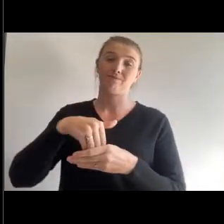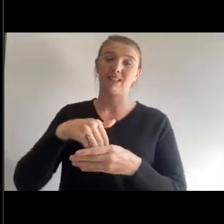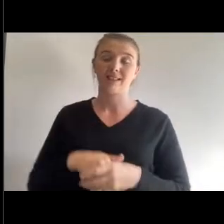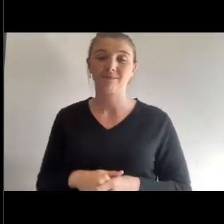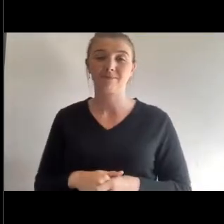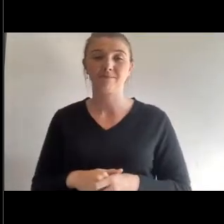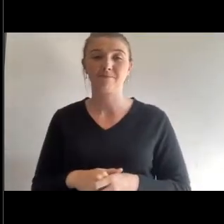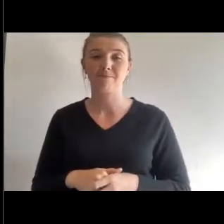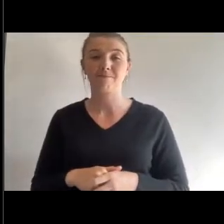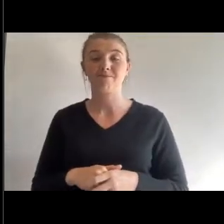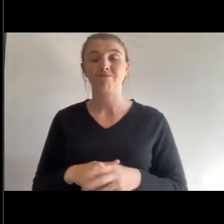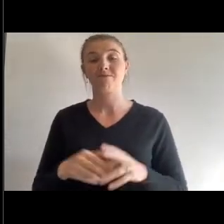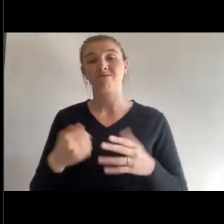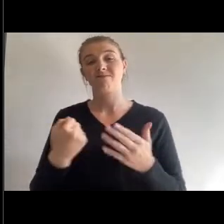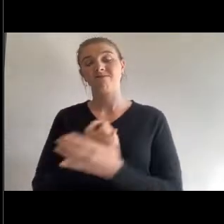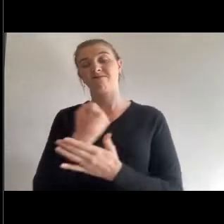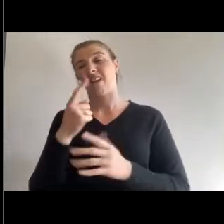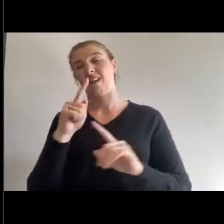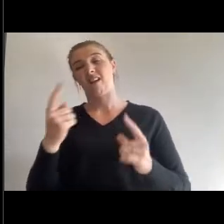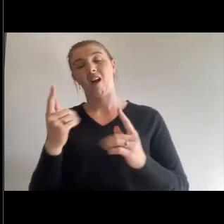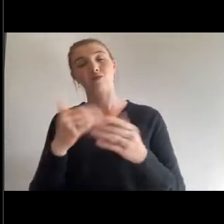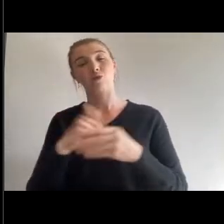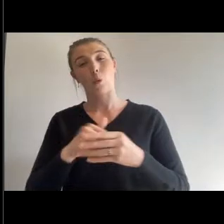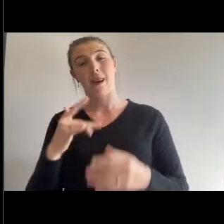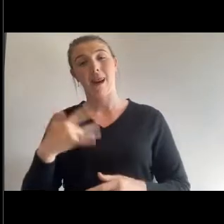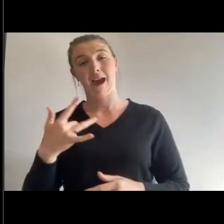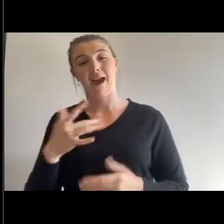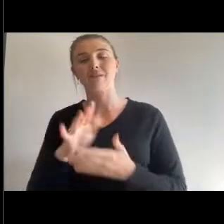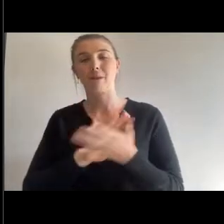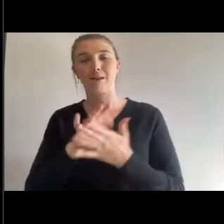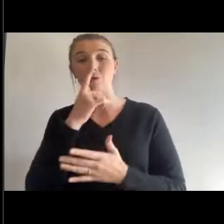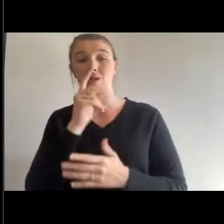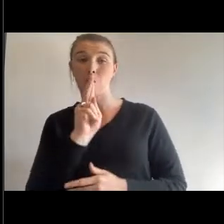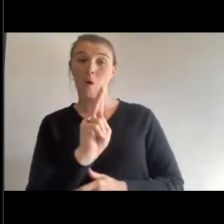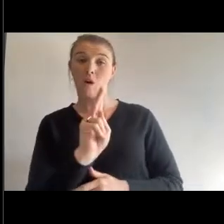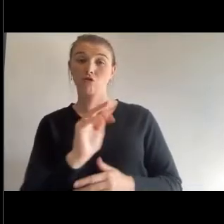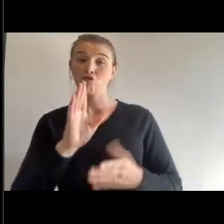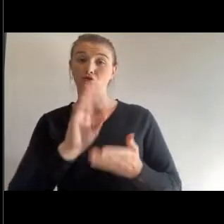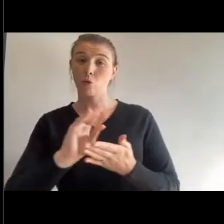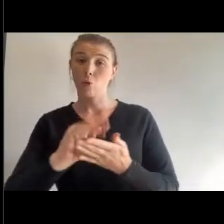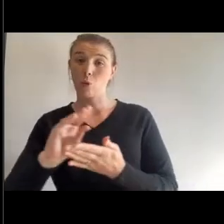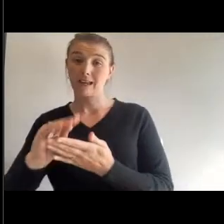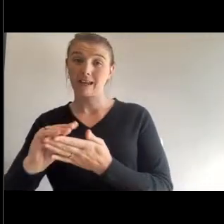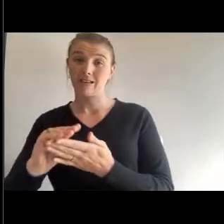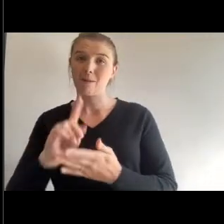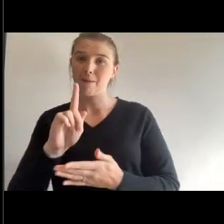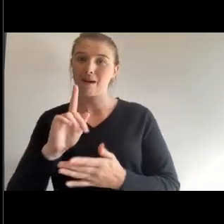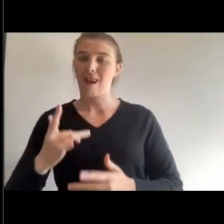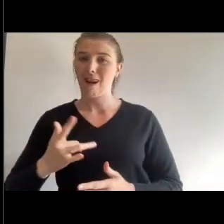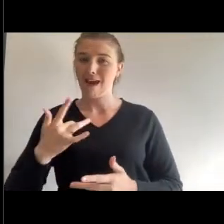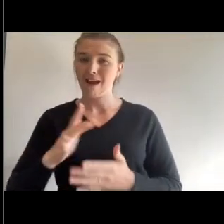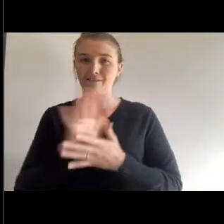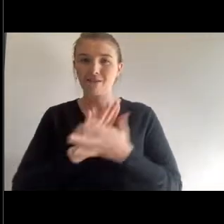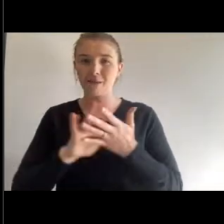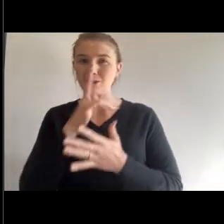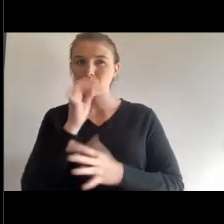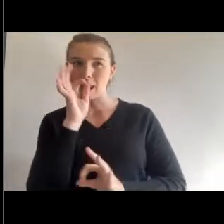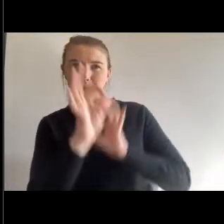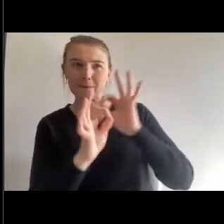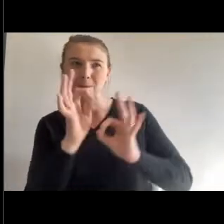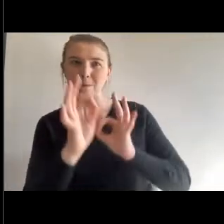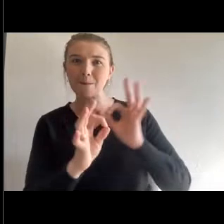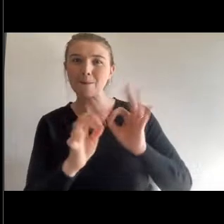weren't able to join us live, you can watch the recording, but you need to join us live to get the best out of this, to ask those questions, and then get a certificate